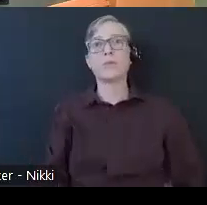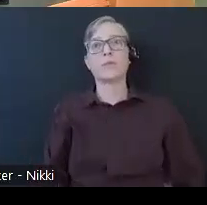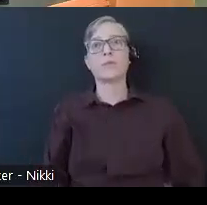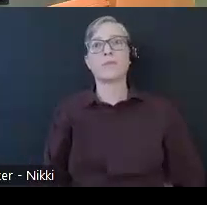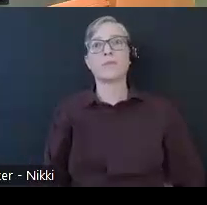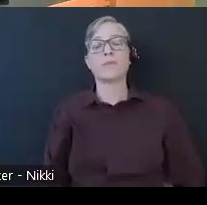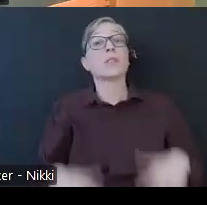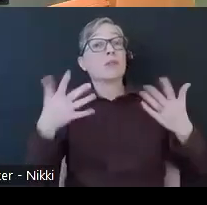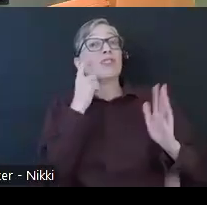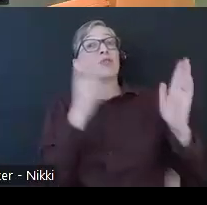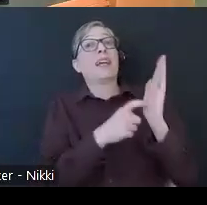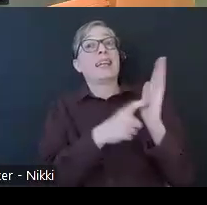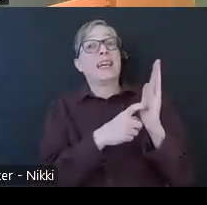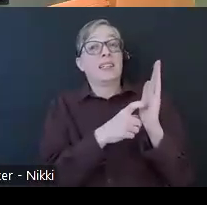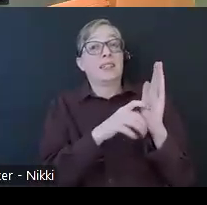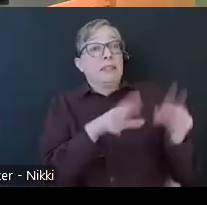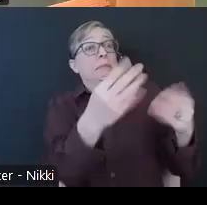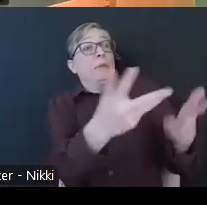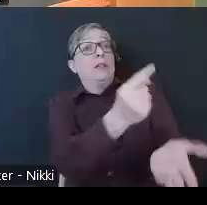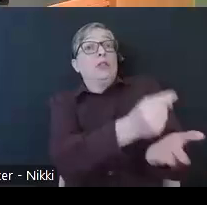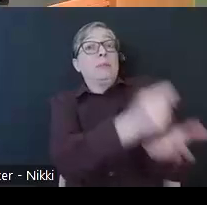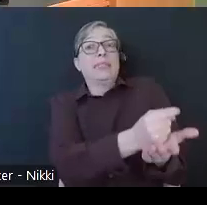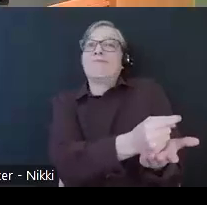our patients into care with people like yourselves.